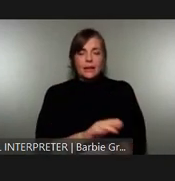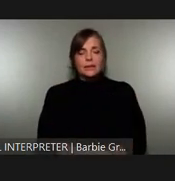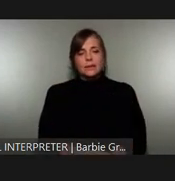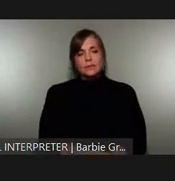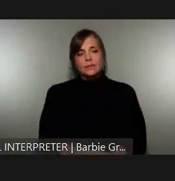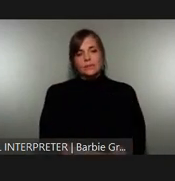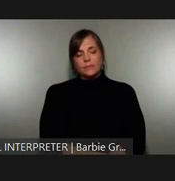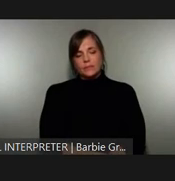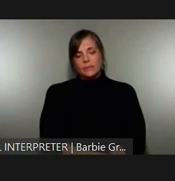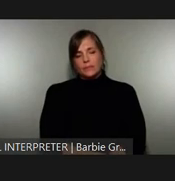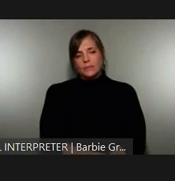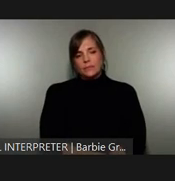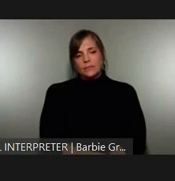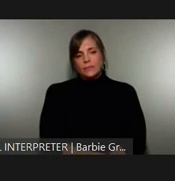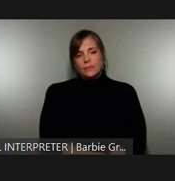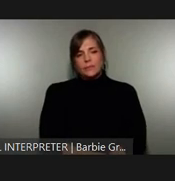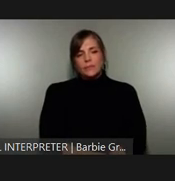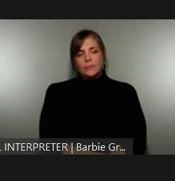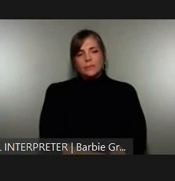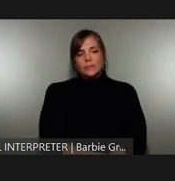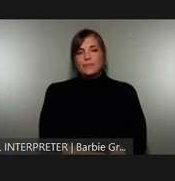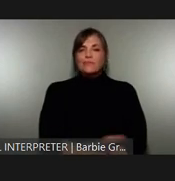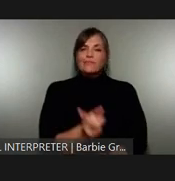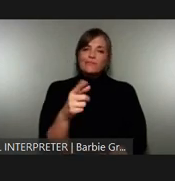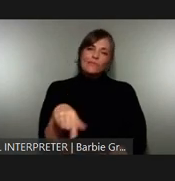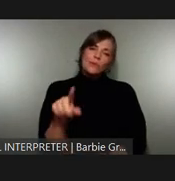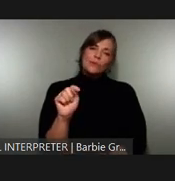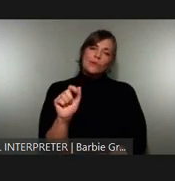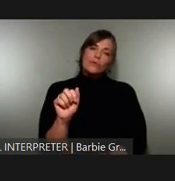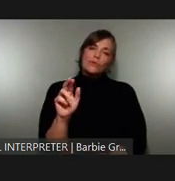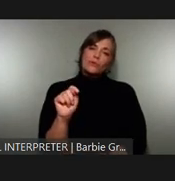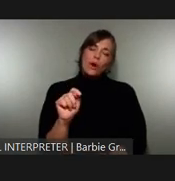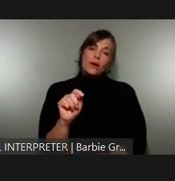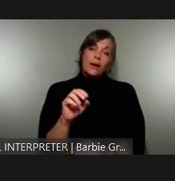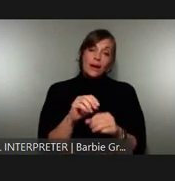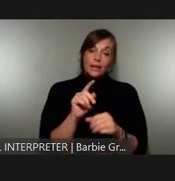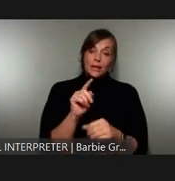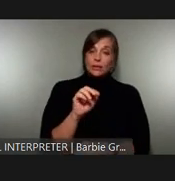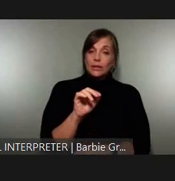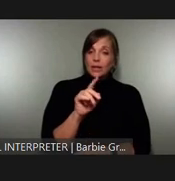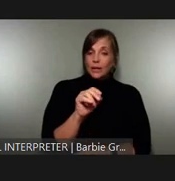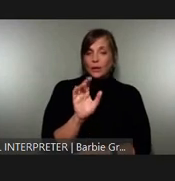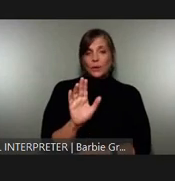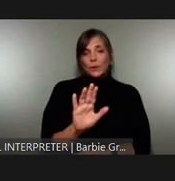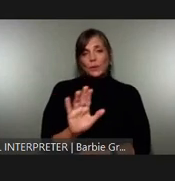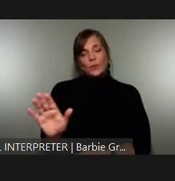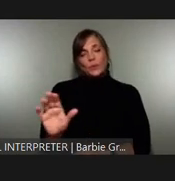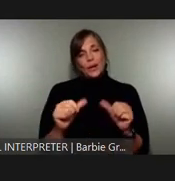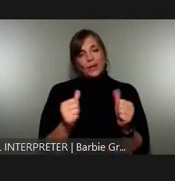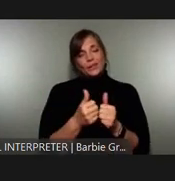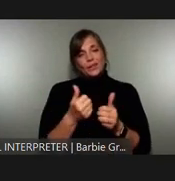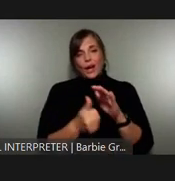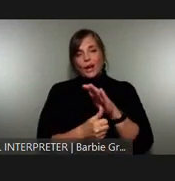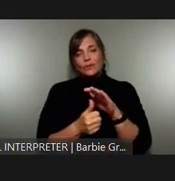excellence. I think for those in TARTA that are listening and those across Toledo, your agency, under